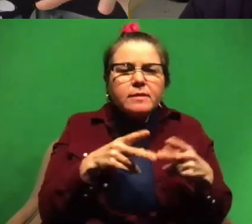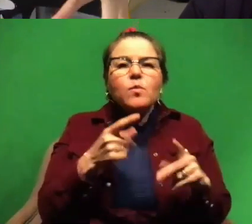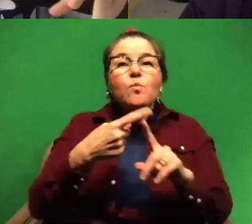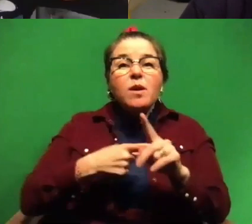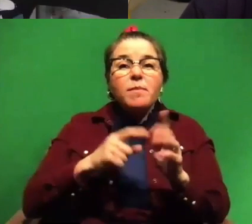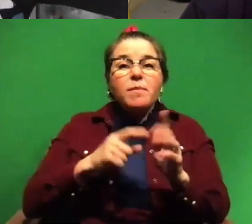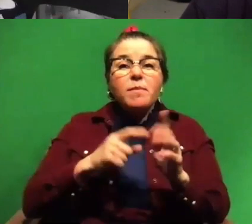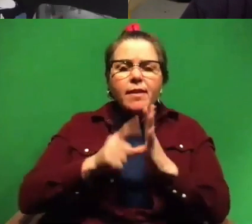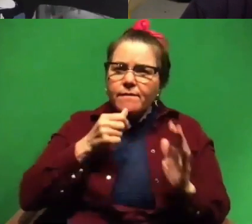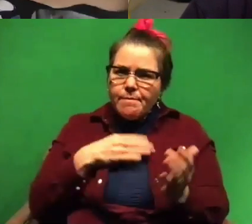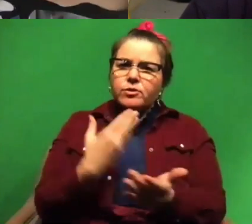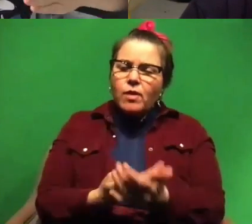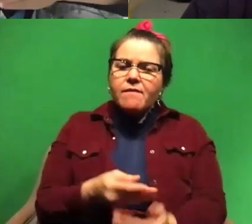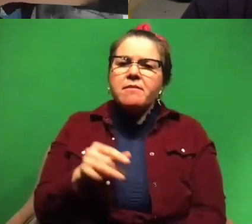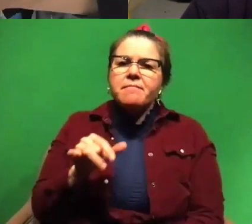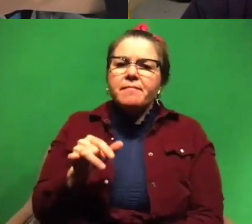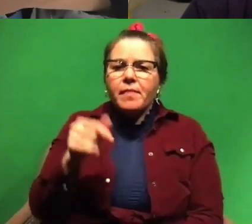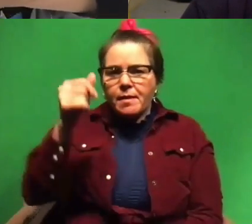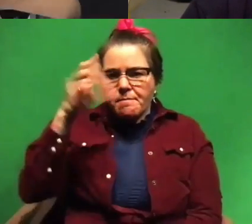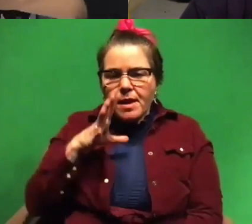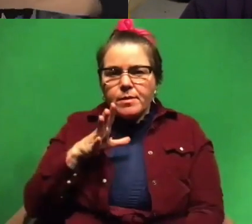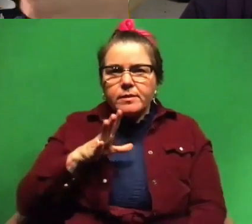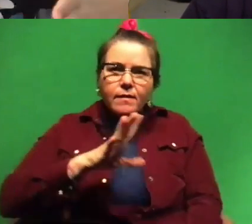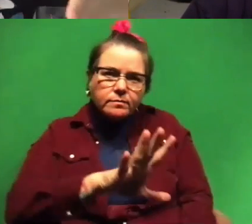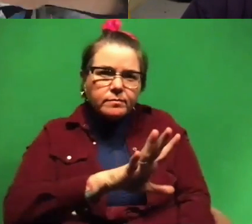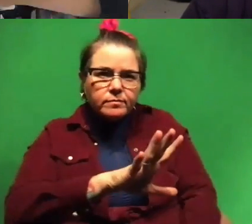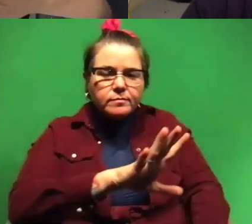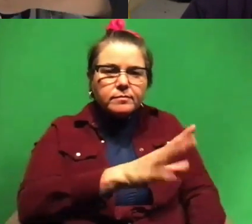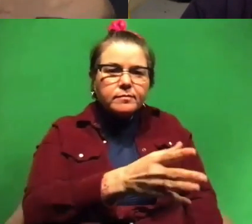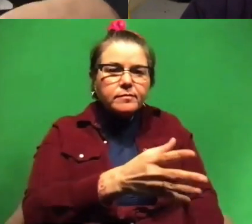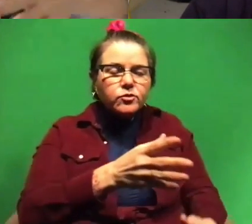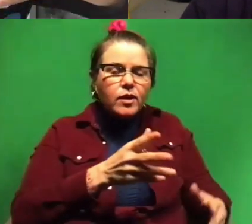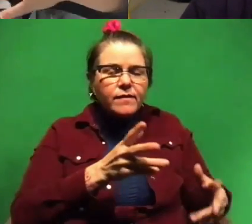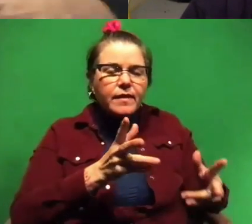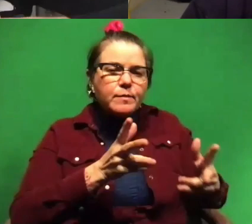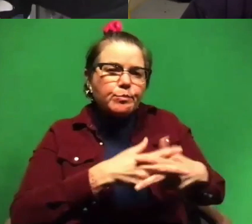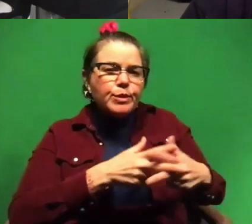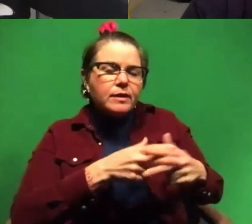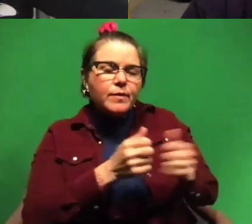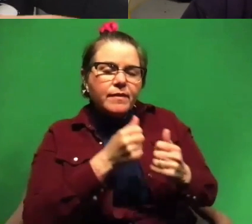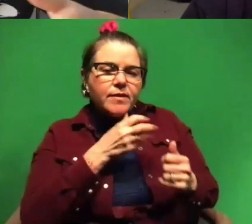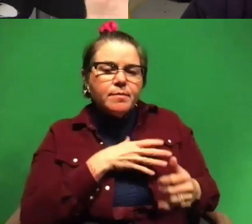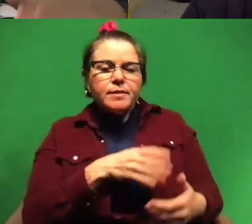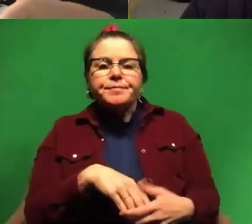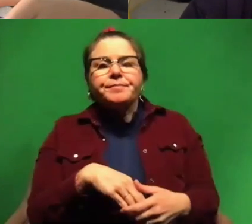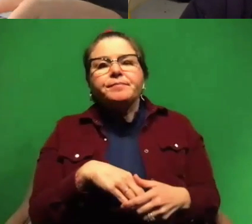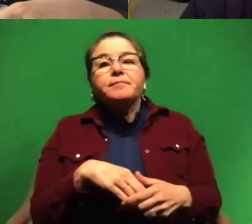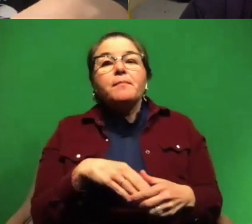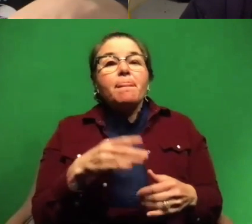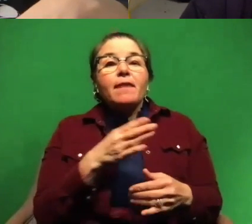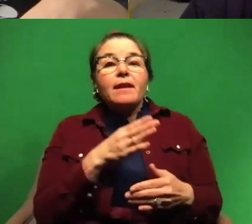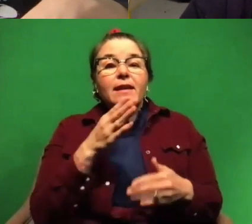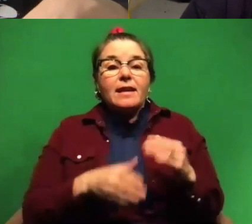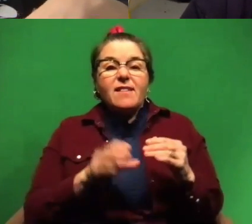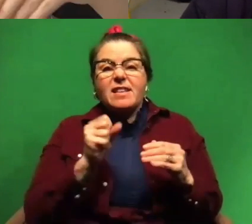later. And then we think the males are like intercepting the females and doing this breeding thing with them. And then at the end of the breeding